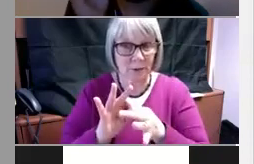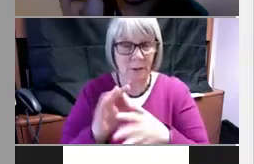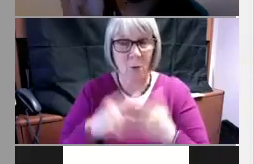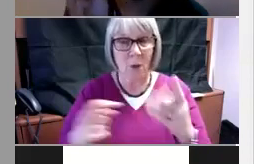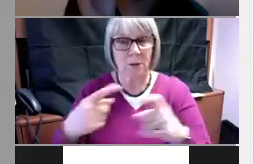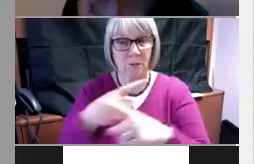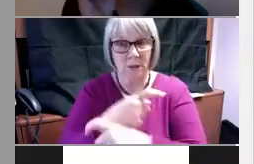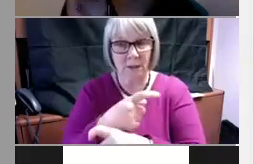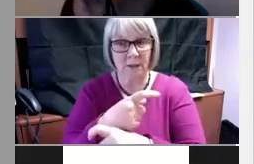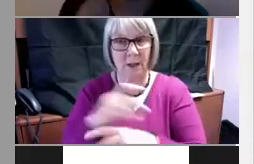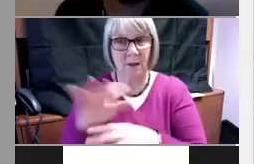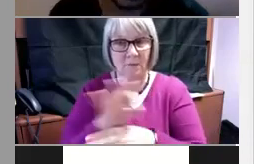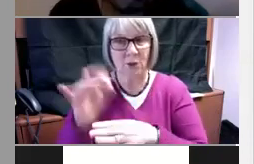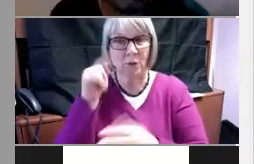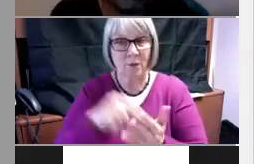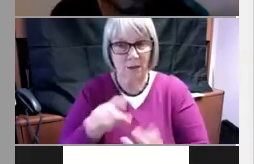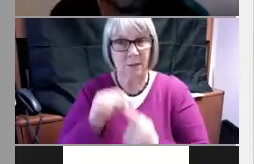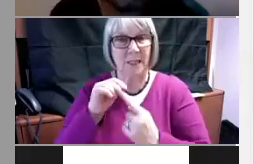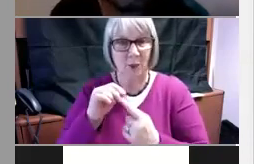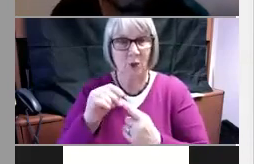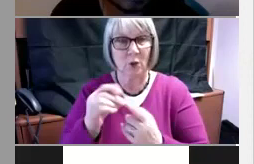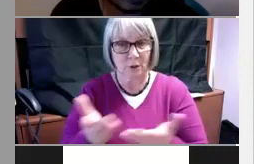complexity function for this particular program?